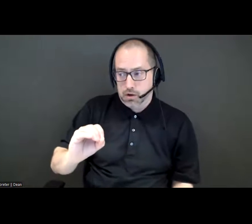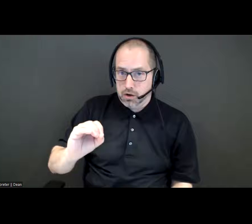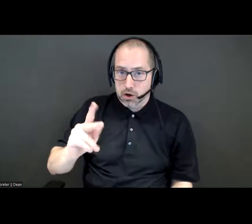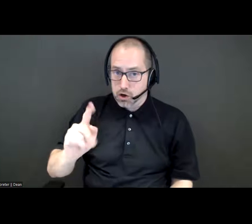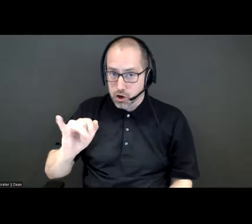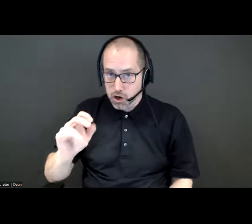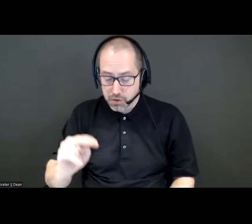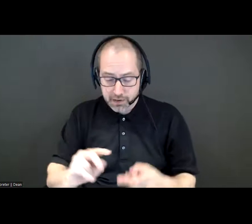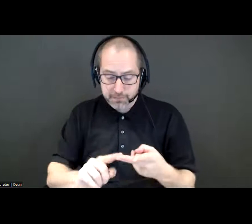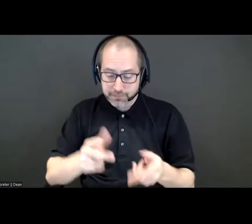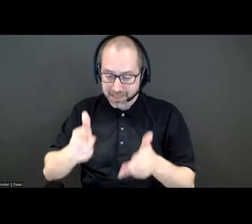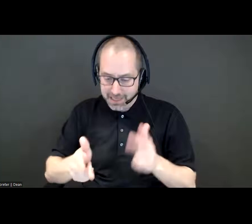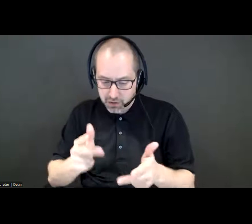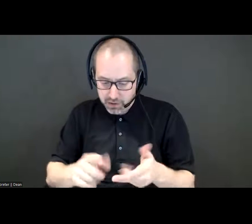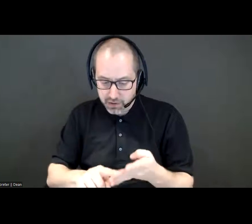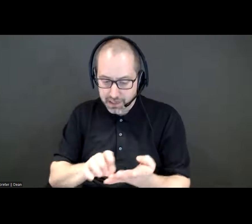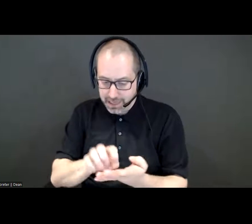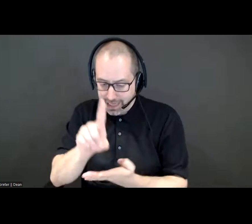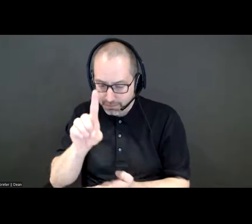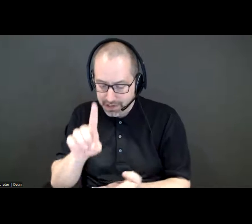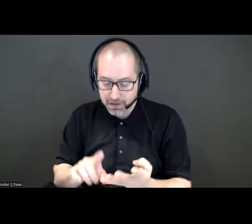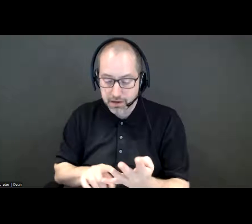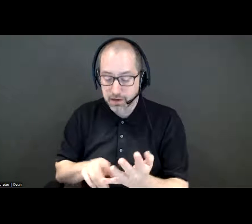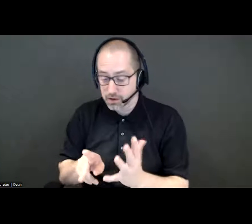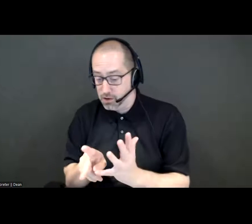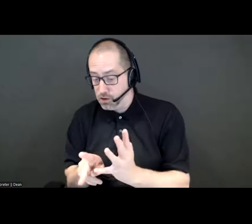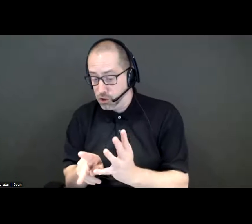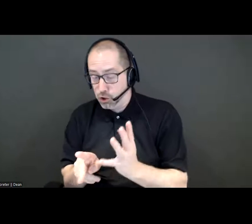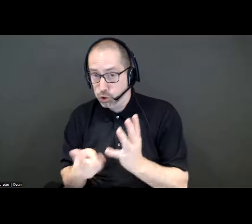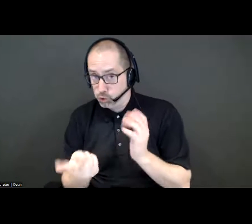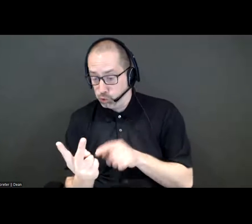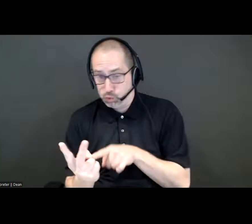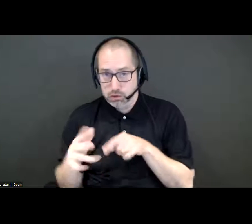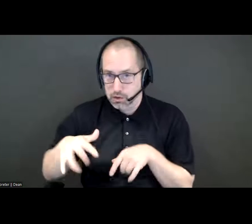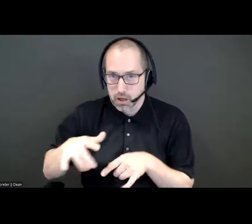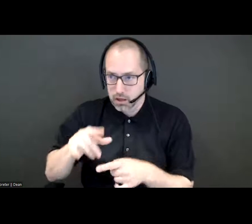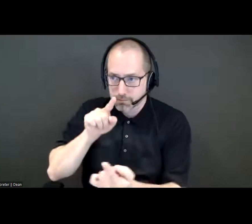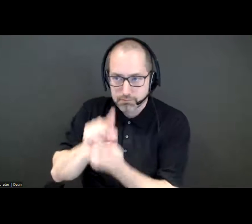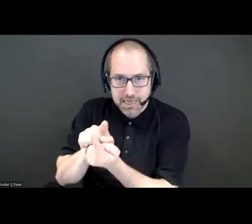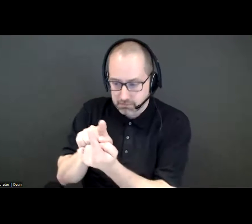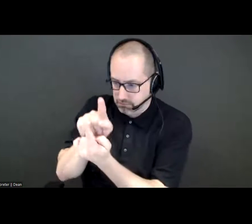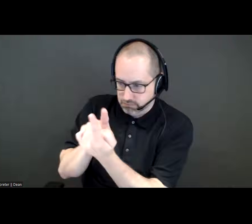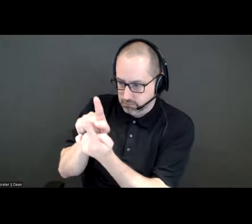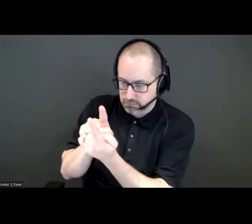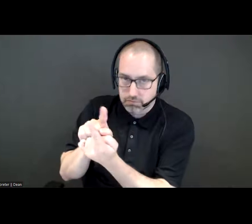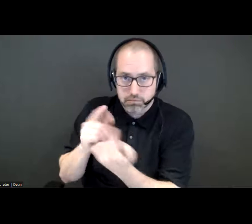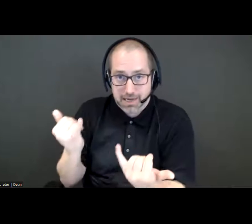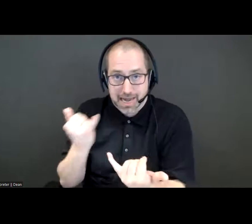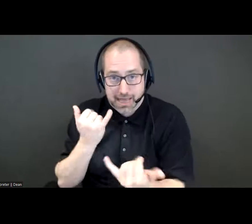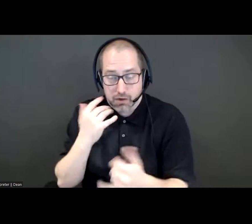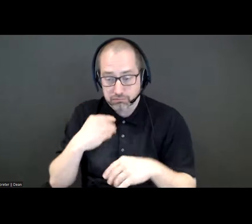met face to face yet. And so with the way the world works now with Zoom, you can have a